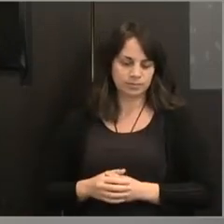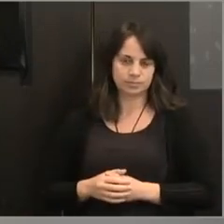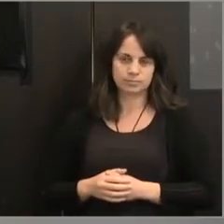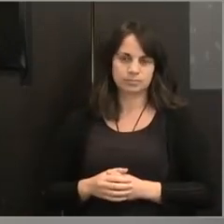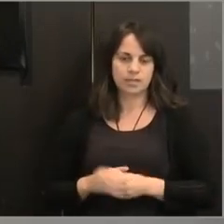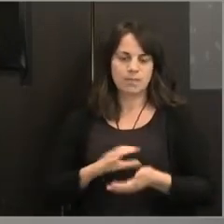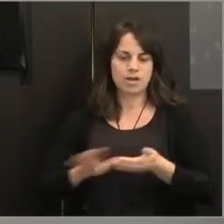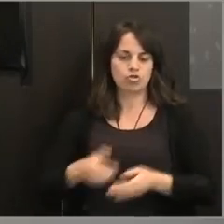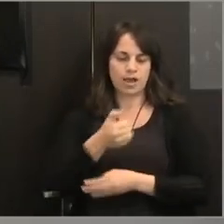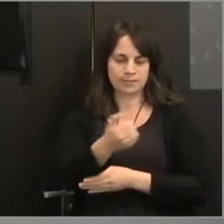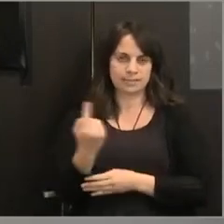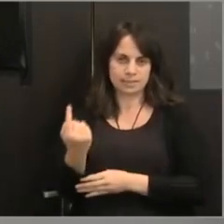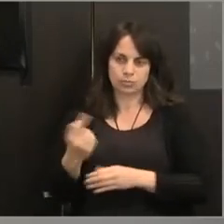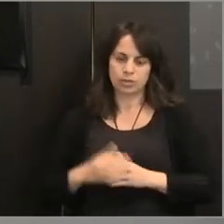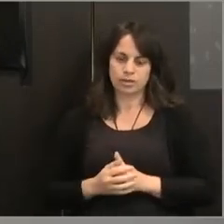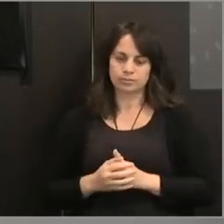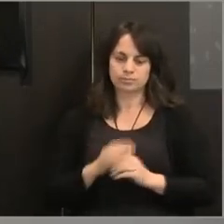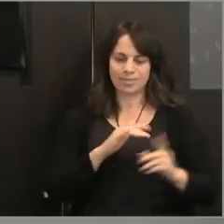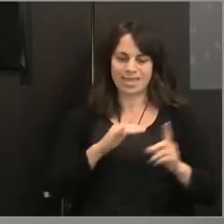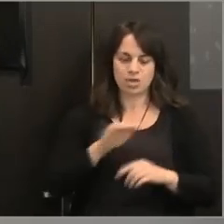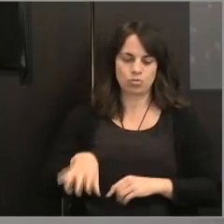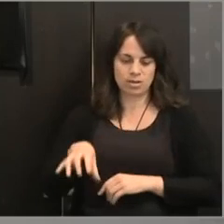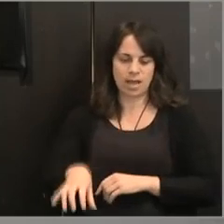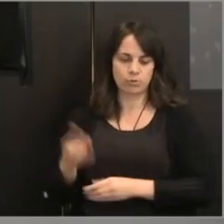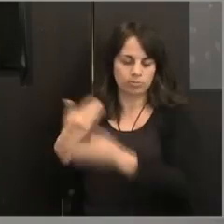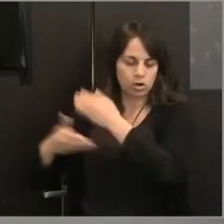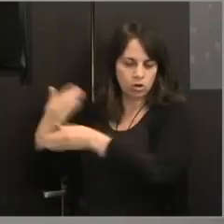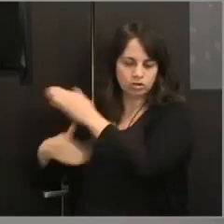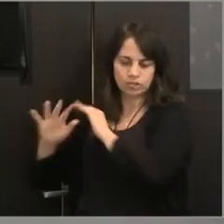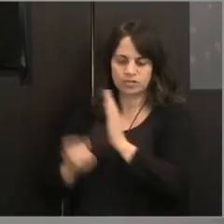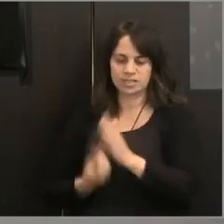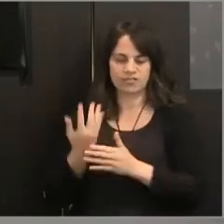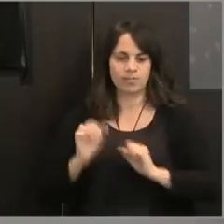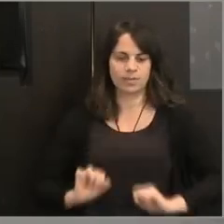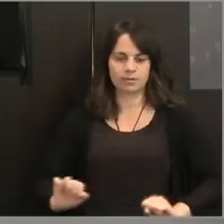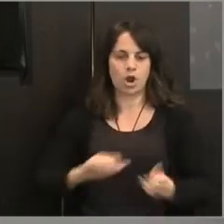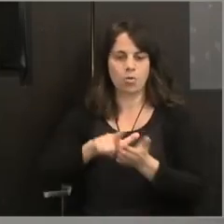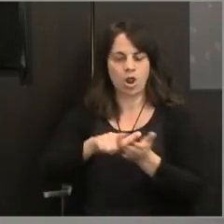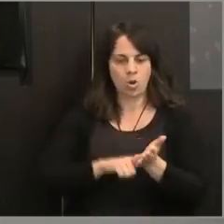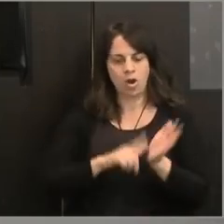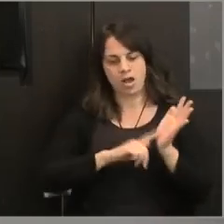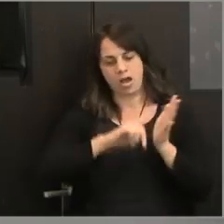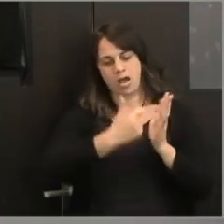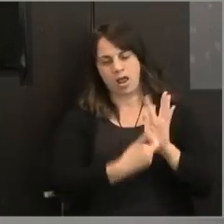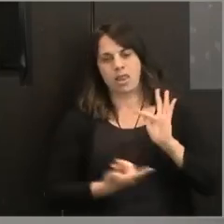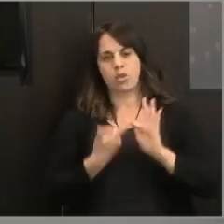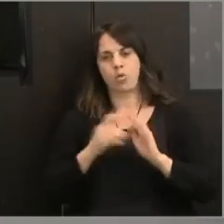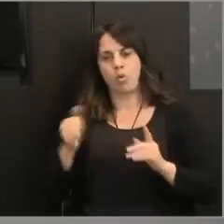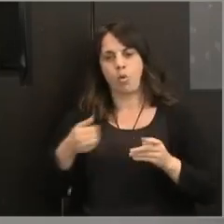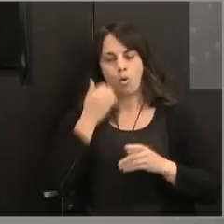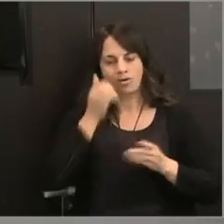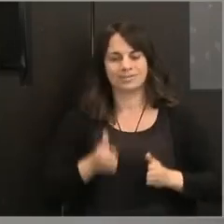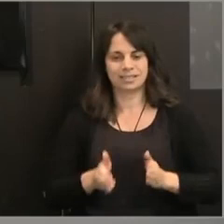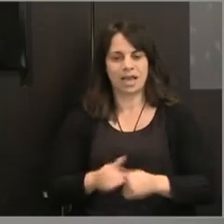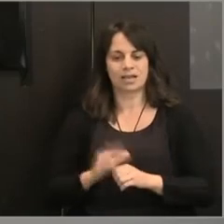paragraph 61, iwi and hapu long ago developed a law or tikanga that grew out of the